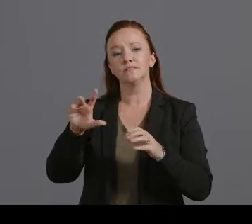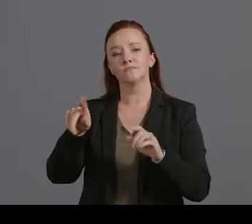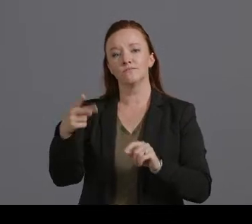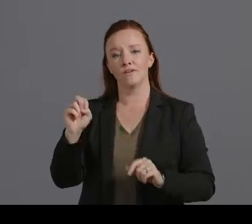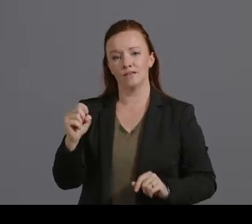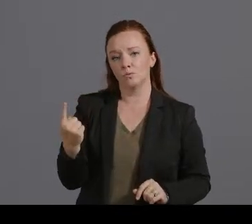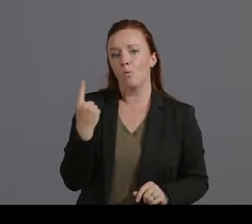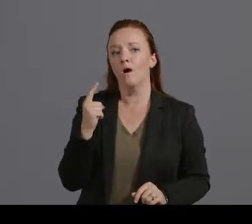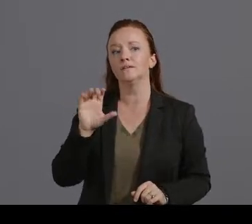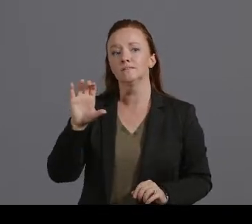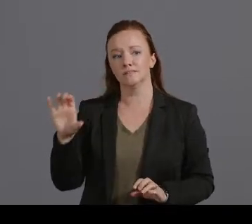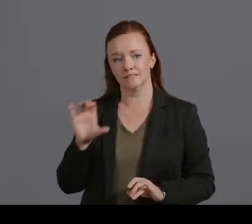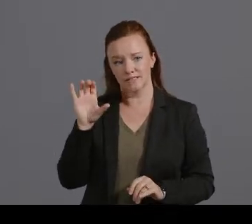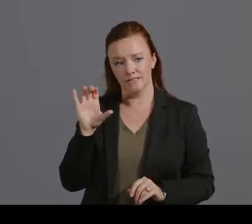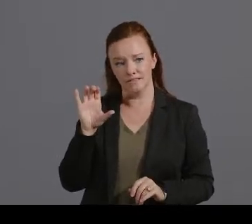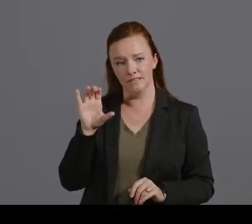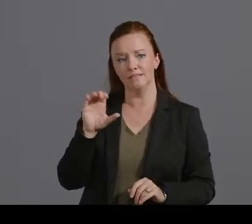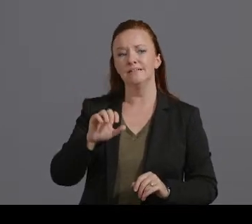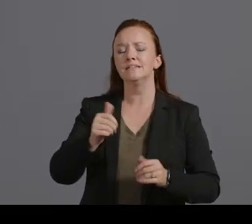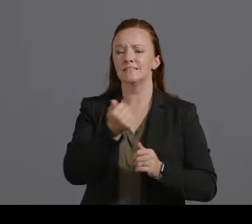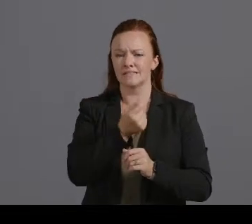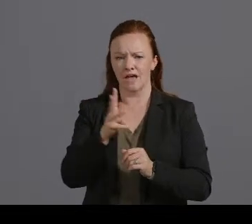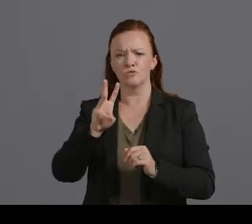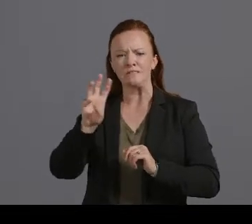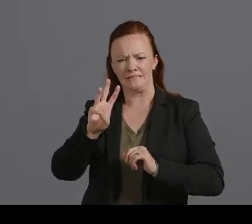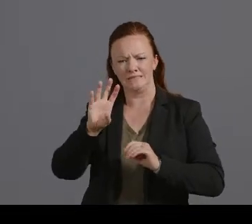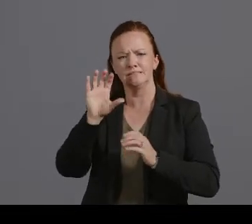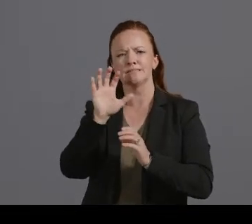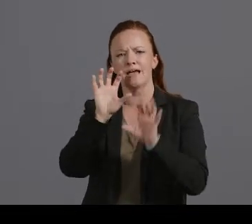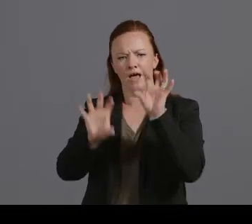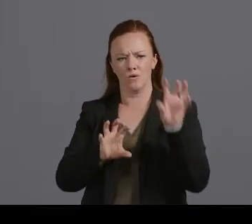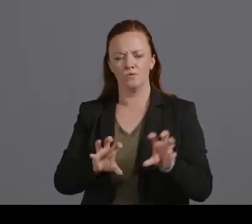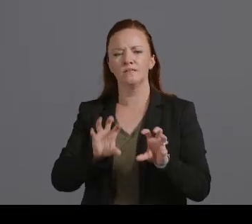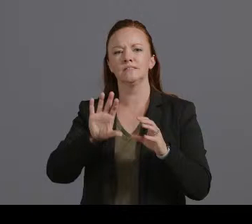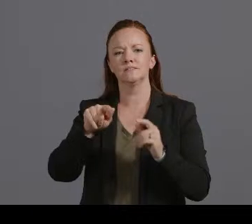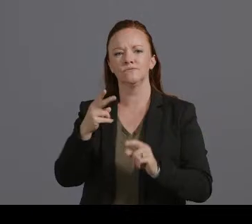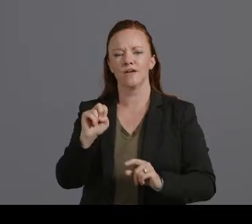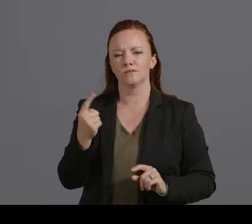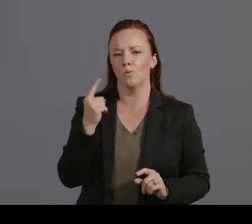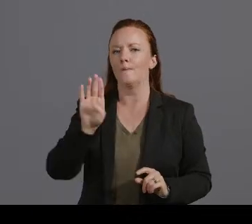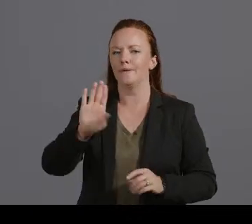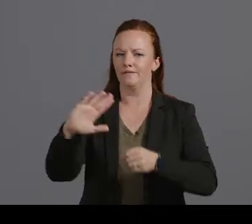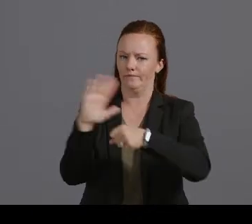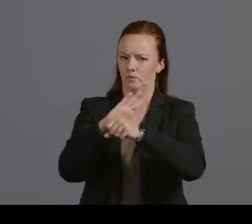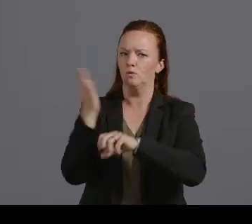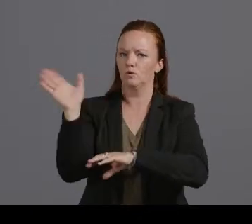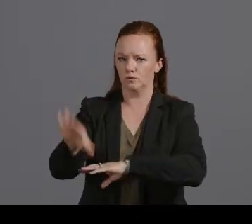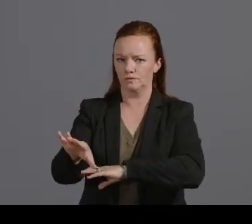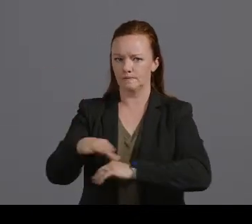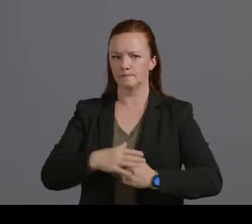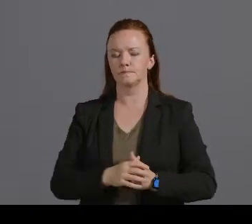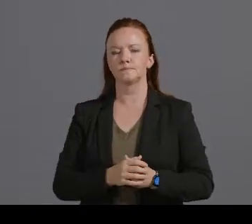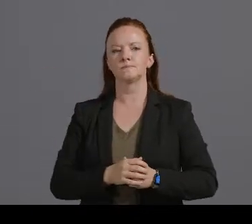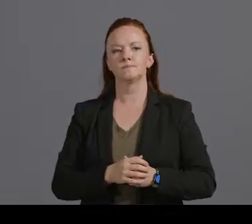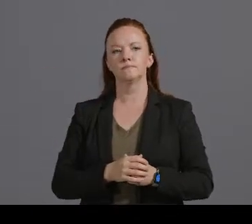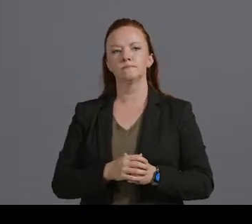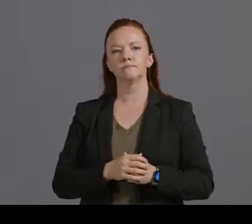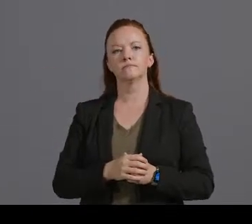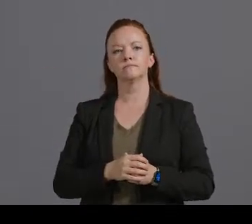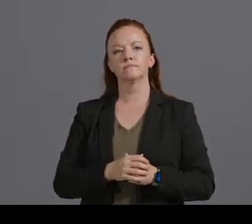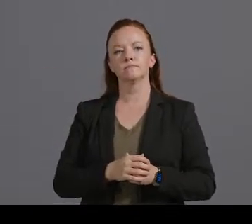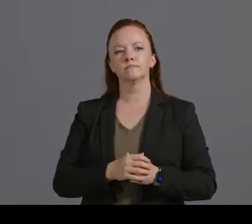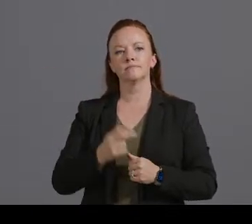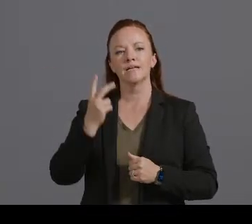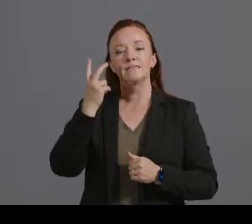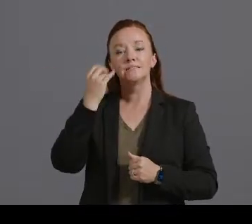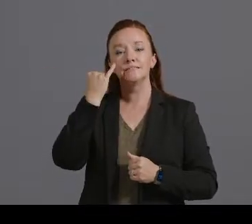1C. And so as we look at our previous prioritization, those circled are